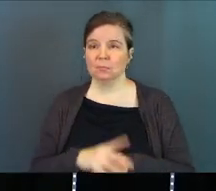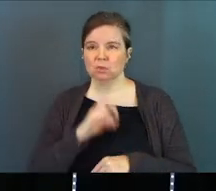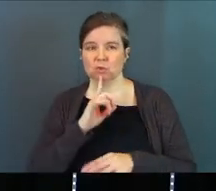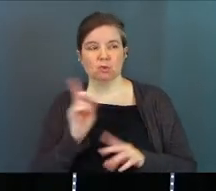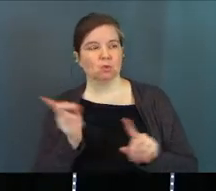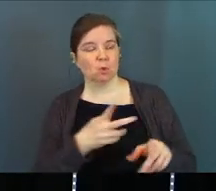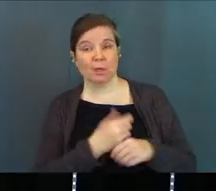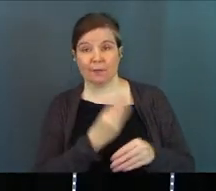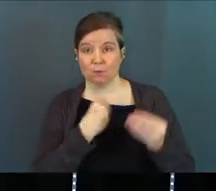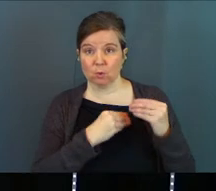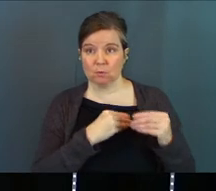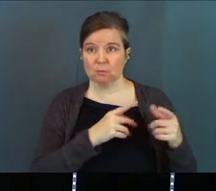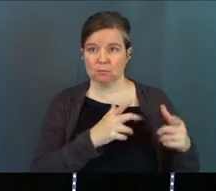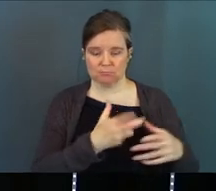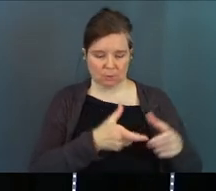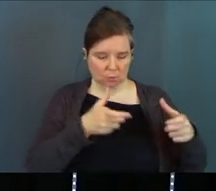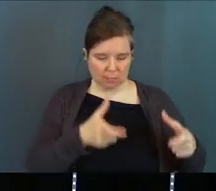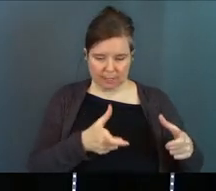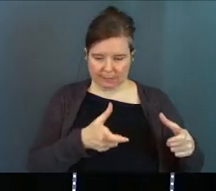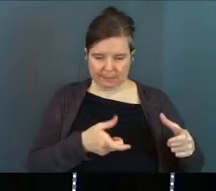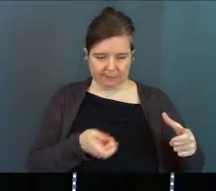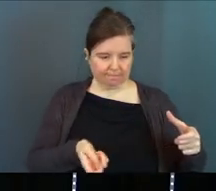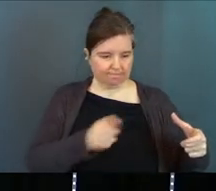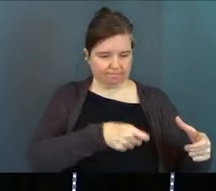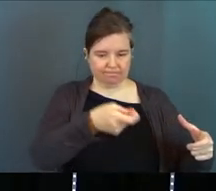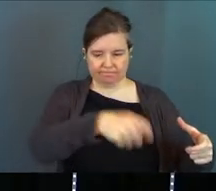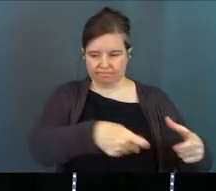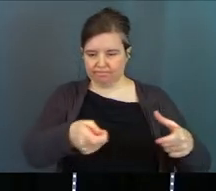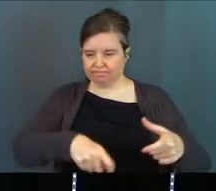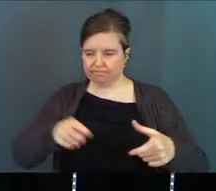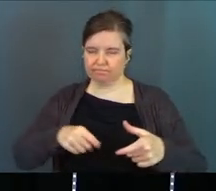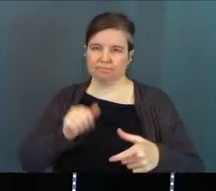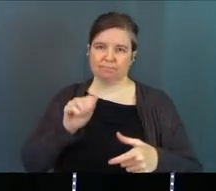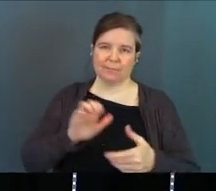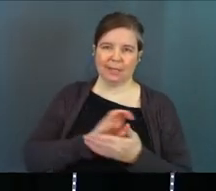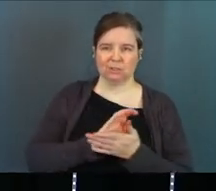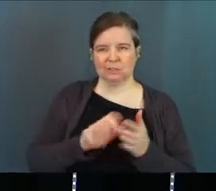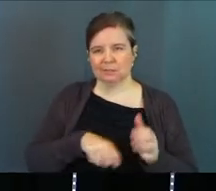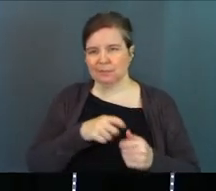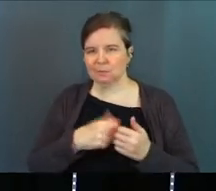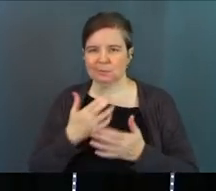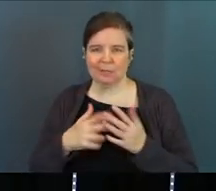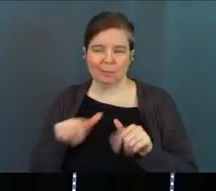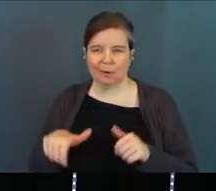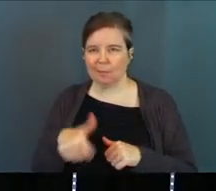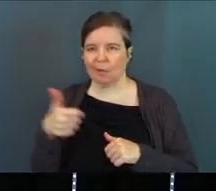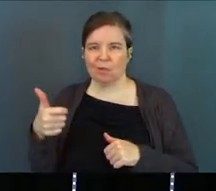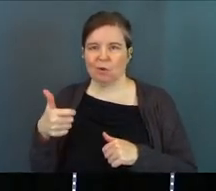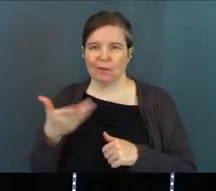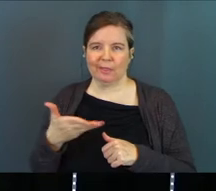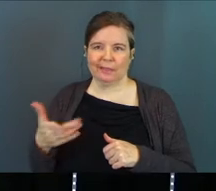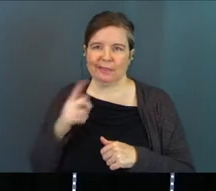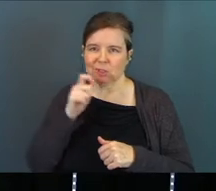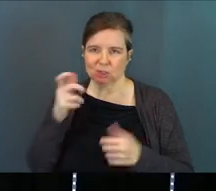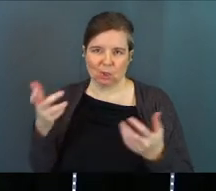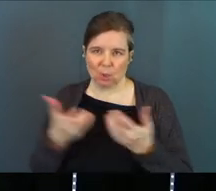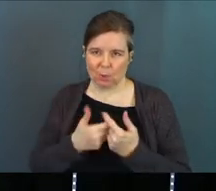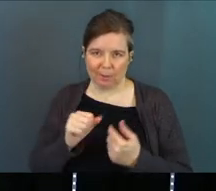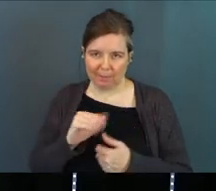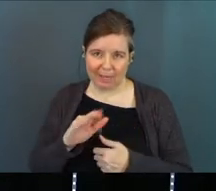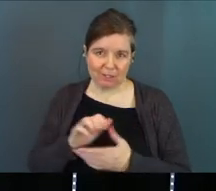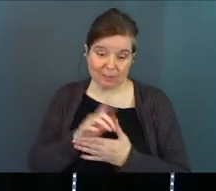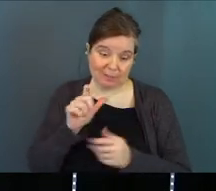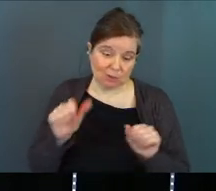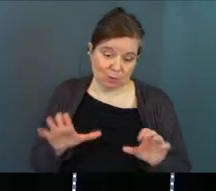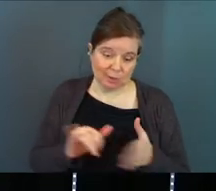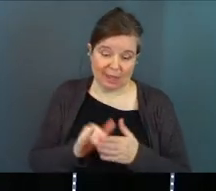Sure, you go get your food. You go grab your plate. You know, you fill it up. You got the mac and cheese. You mix it with some random other thing that shouldn't go with mac and cheese